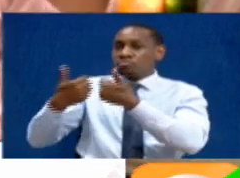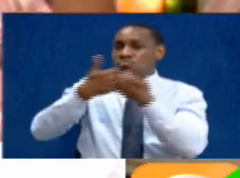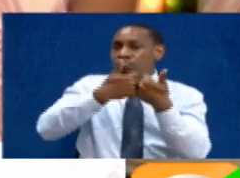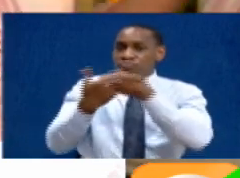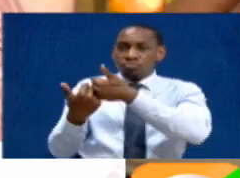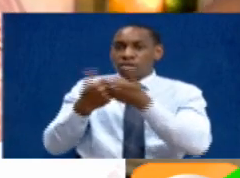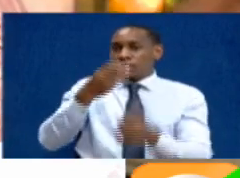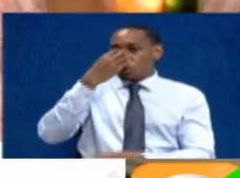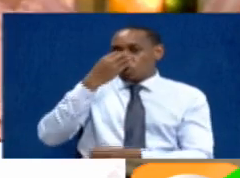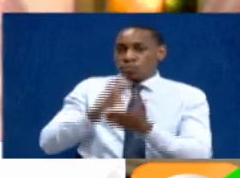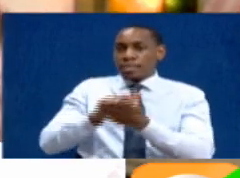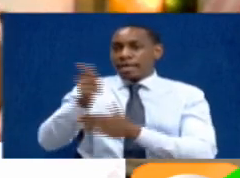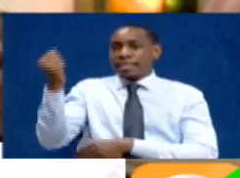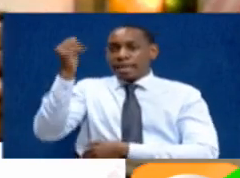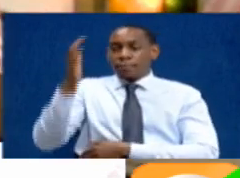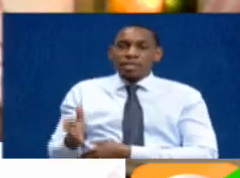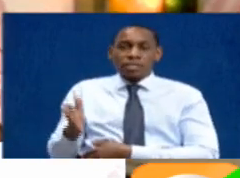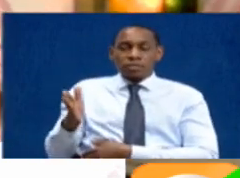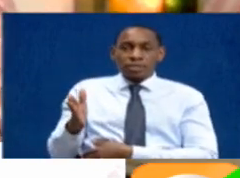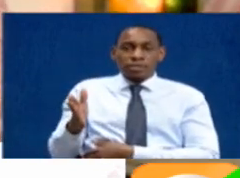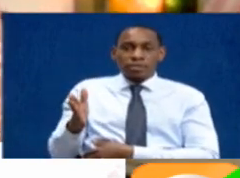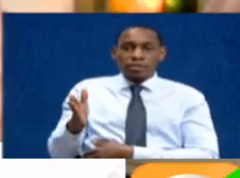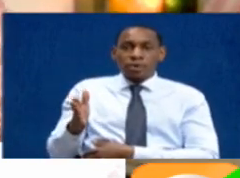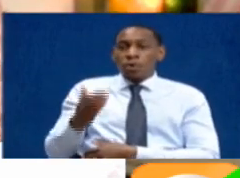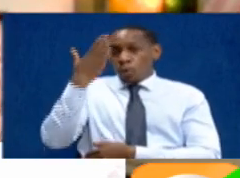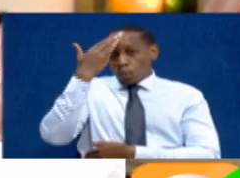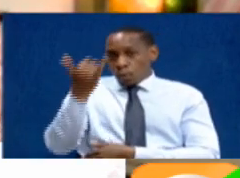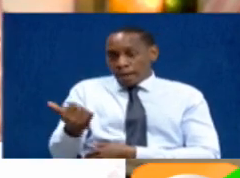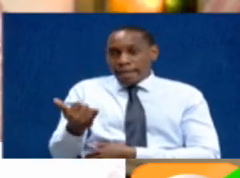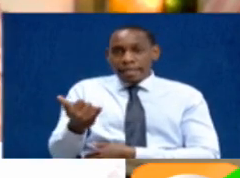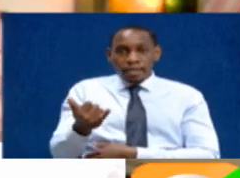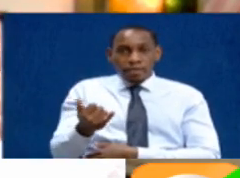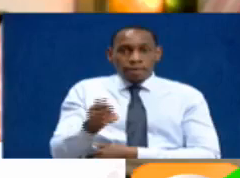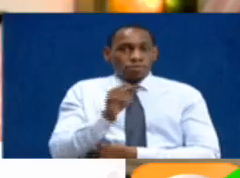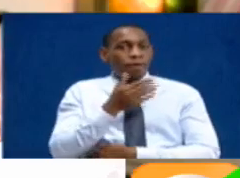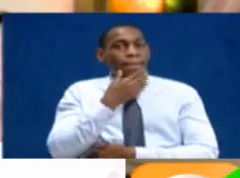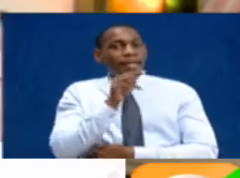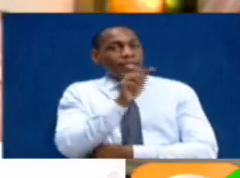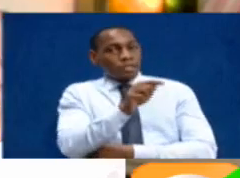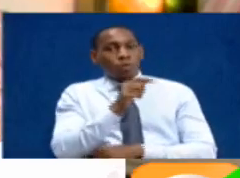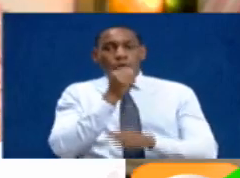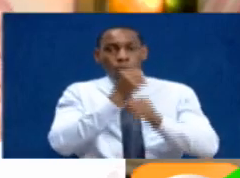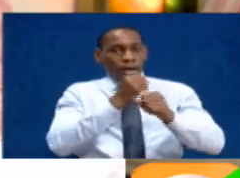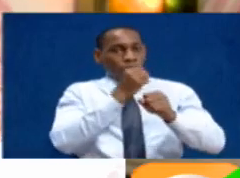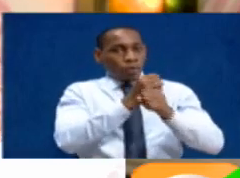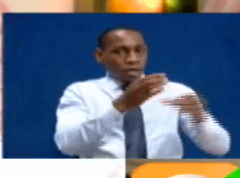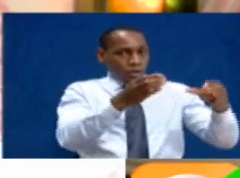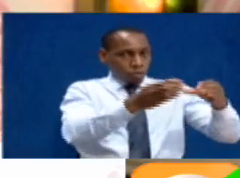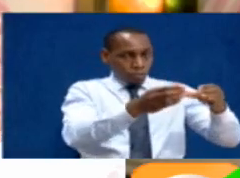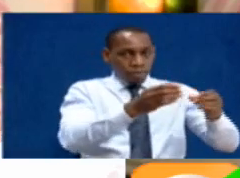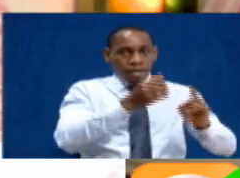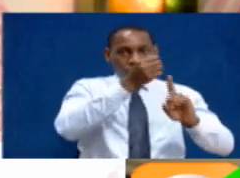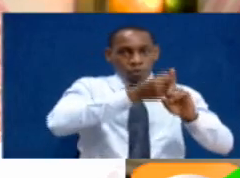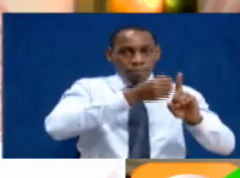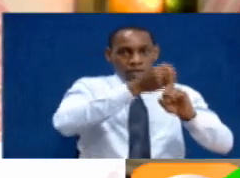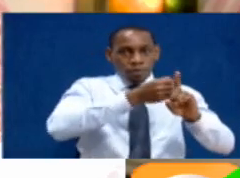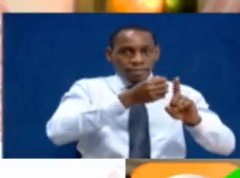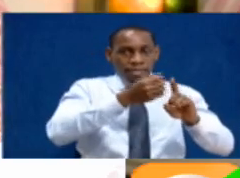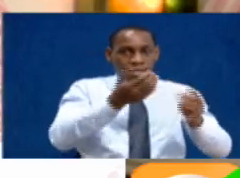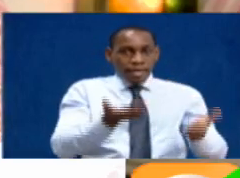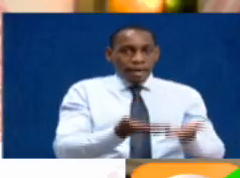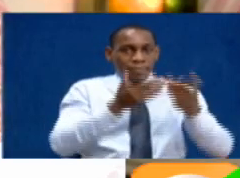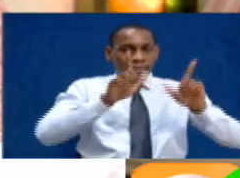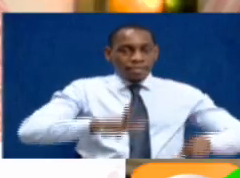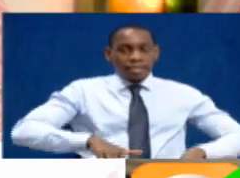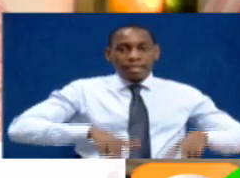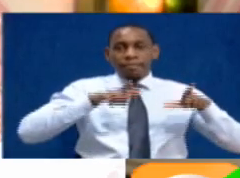every day, is fighting other politicians, is addressing prices. Why doesn't he perform his day job, which is to better the lives